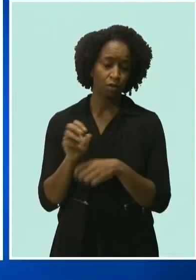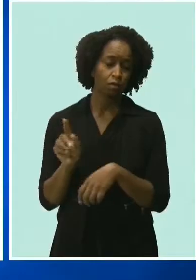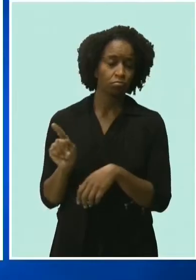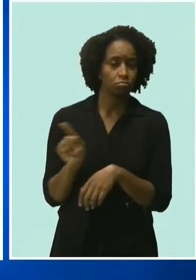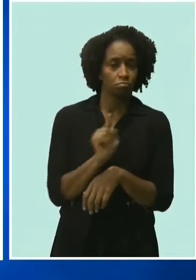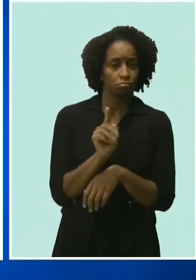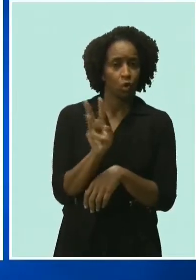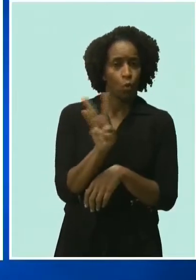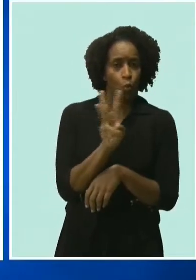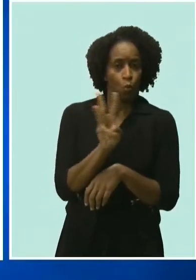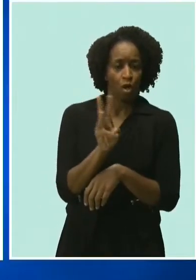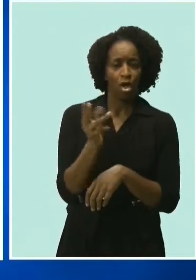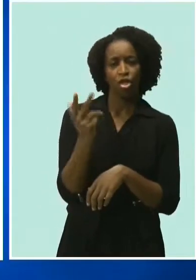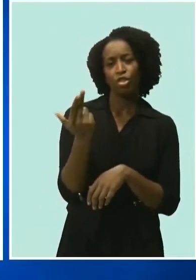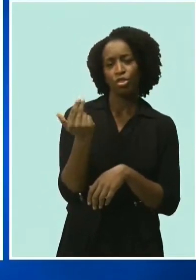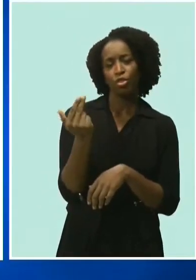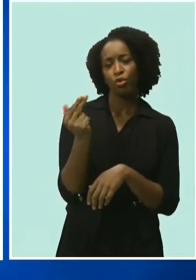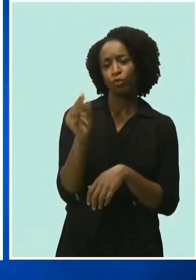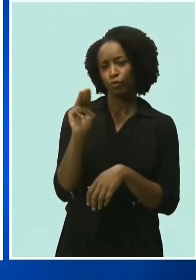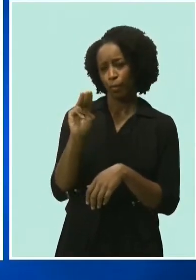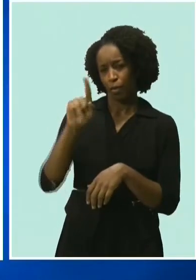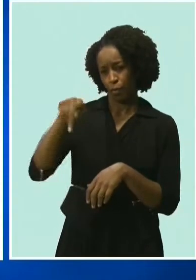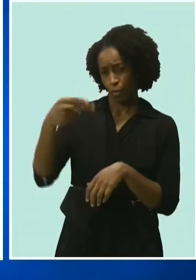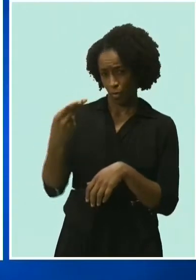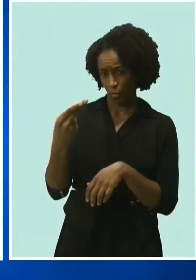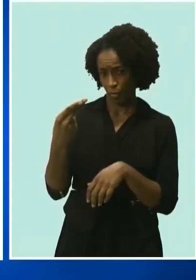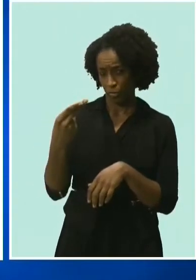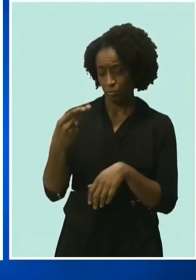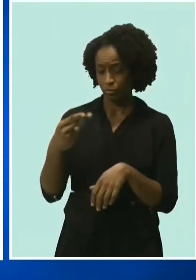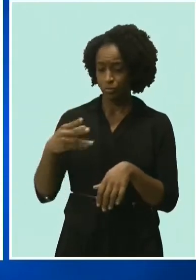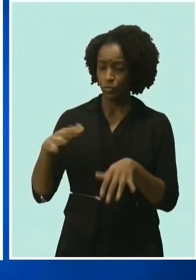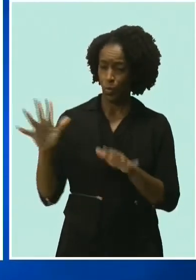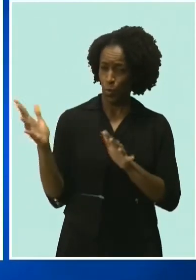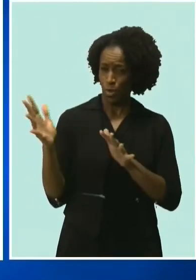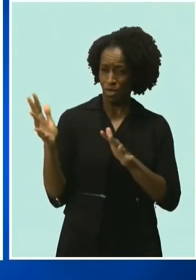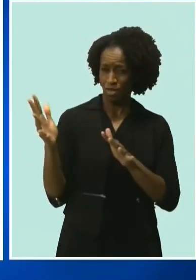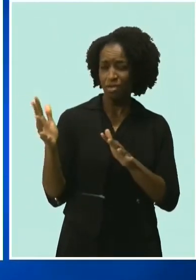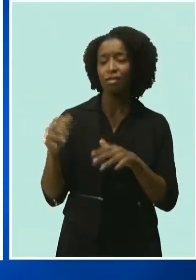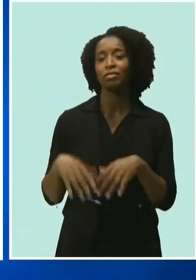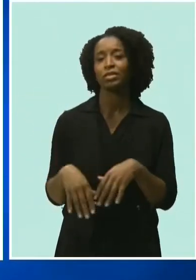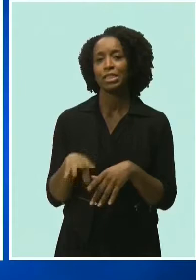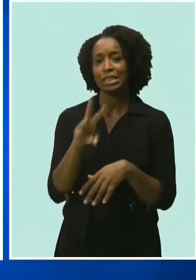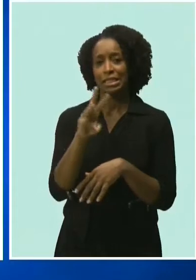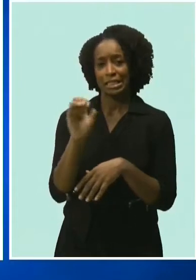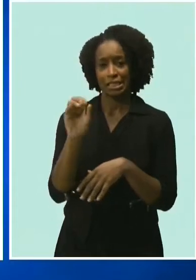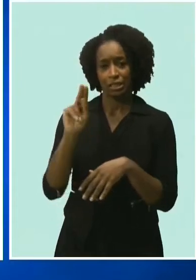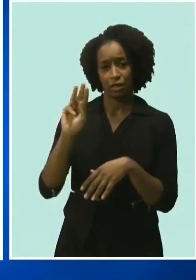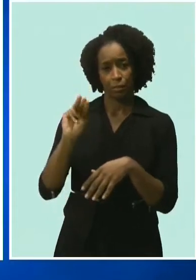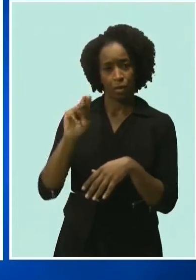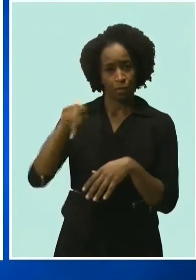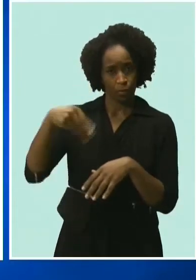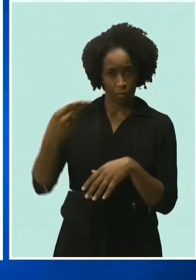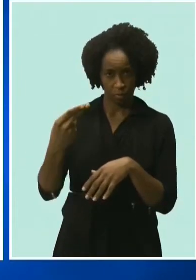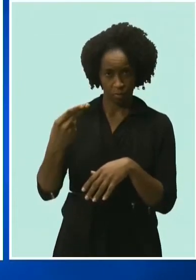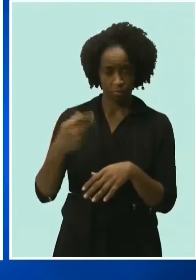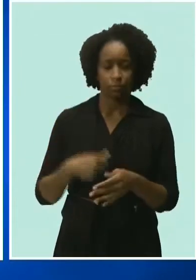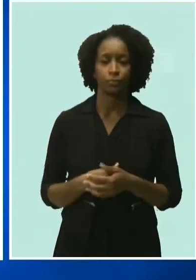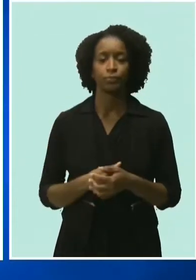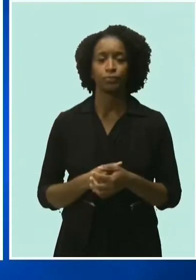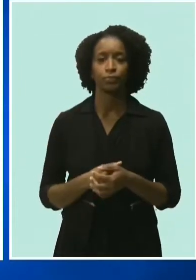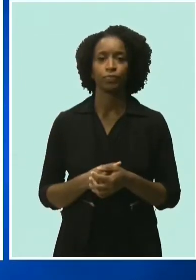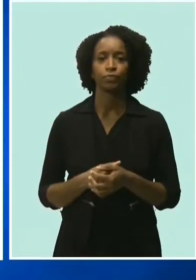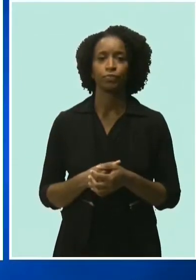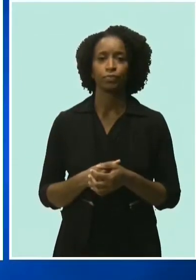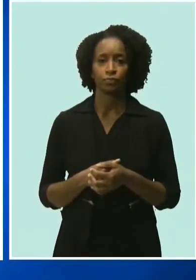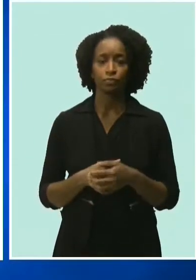near 13 miles per hour. Now, maximum sustained winds at this time, 60 miles per hour. Now, the island is under